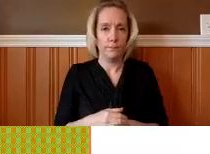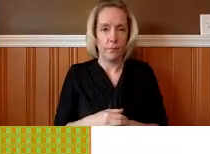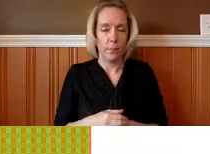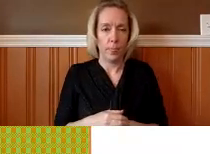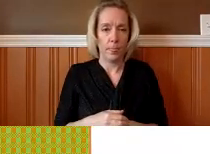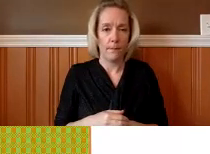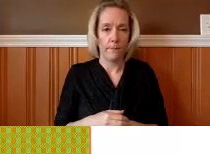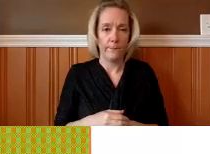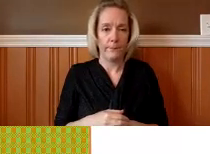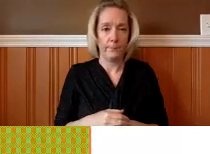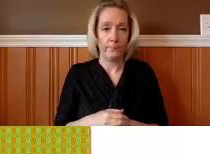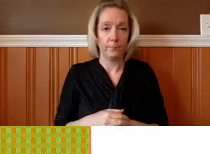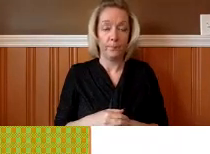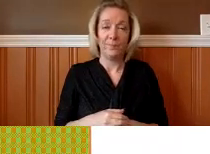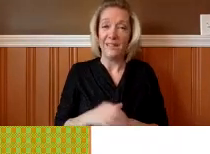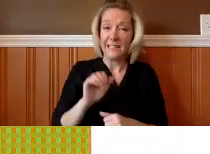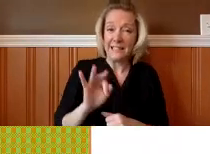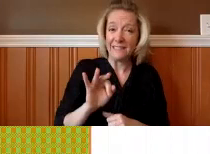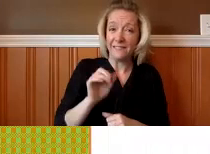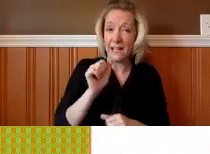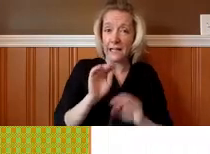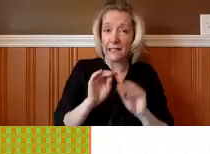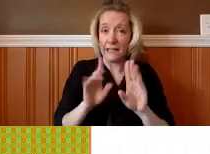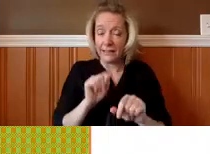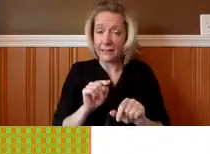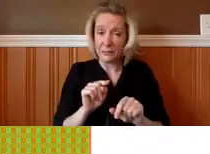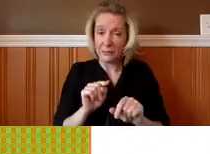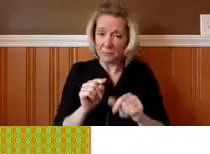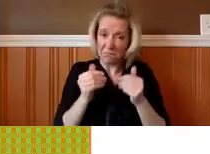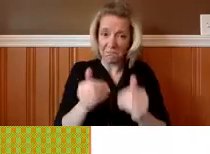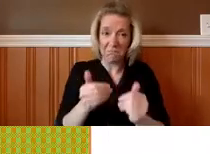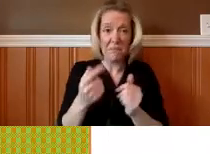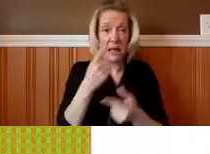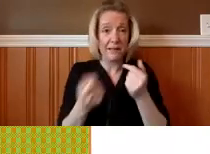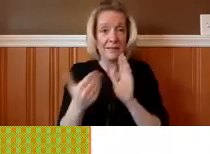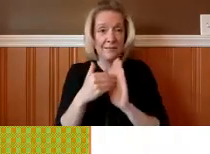And if I still didn't answer your question, please ask again until I get it right.